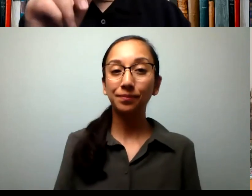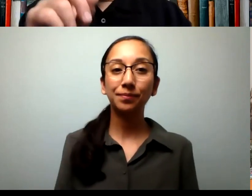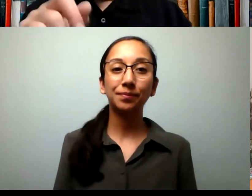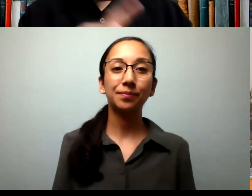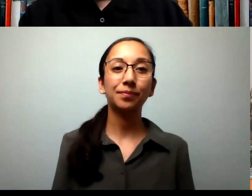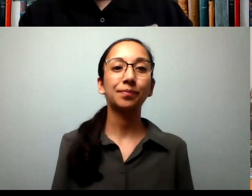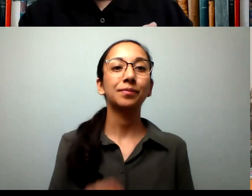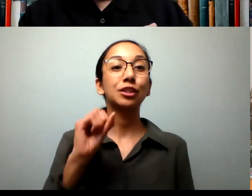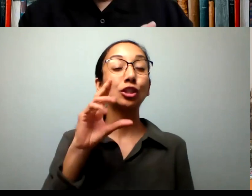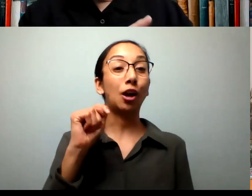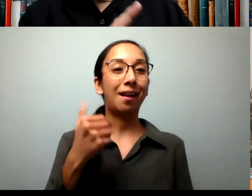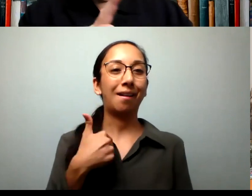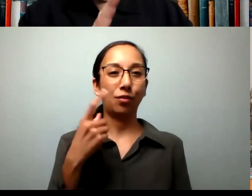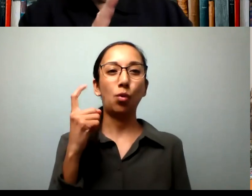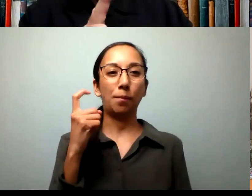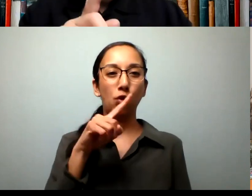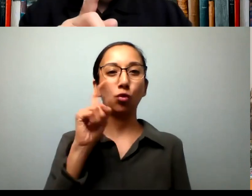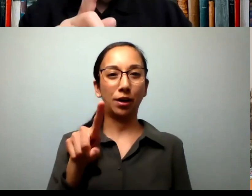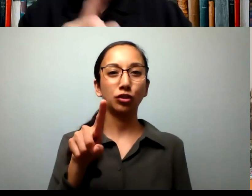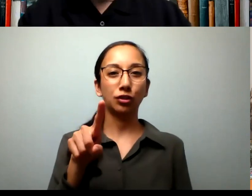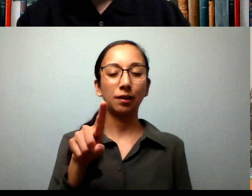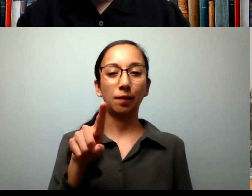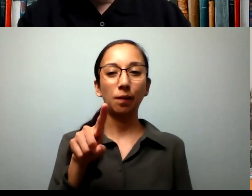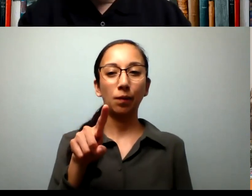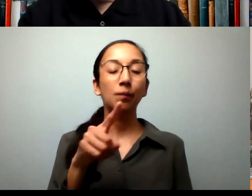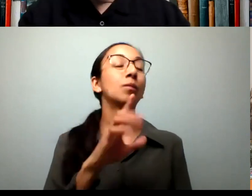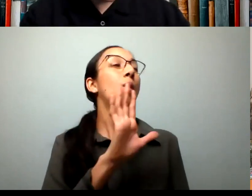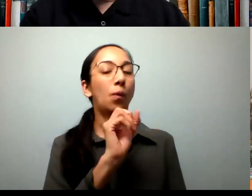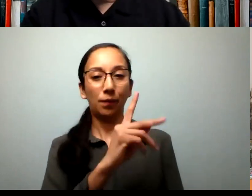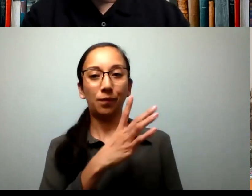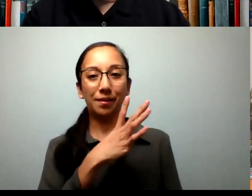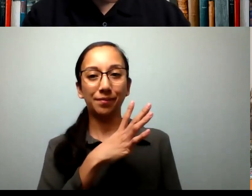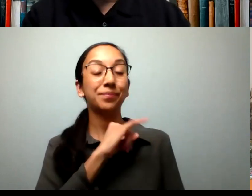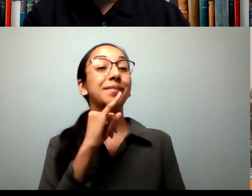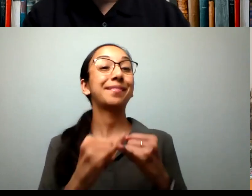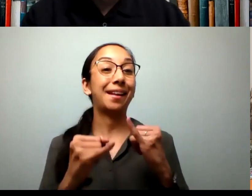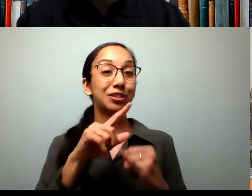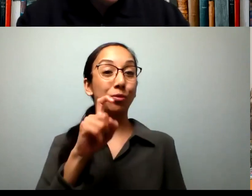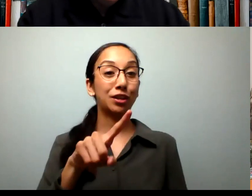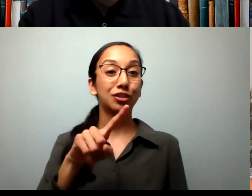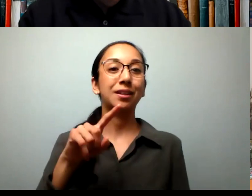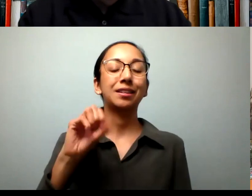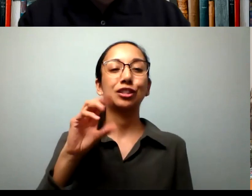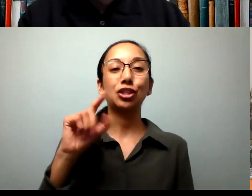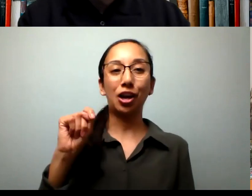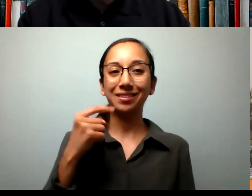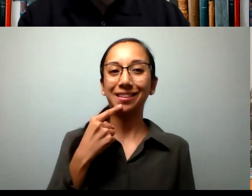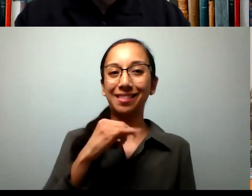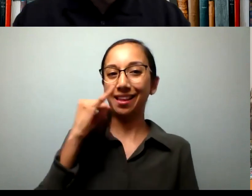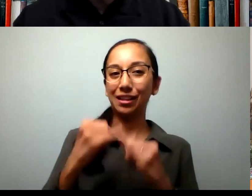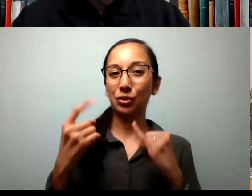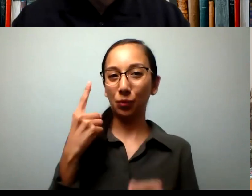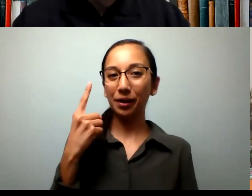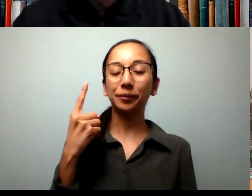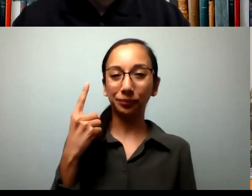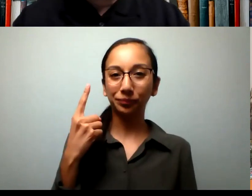Tengo una pregunta más. Oh, thank you. Claro Mía. que sí. La última pregunta, Jackie, de I Mía. have one more question, the